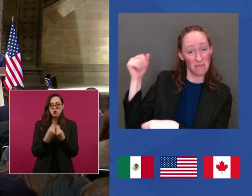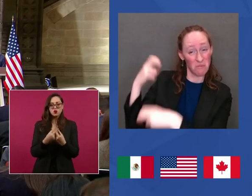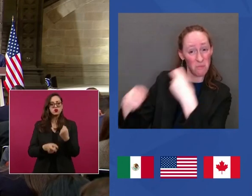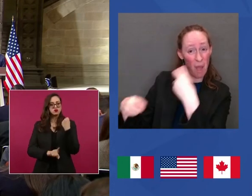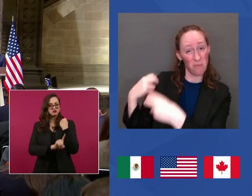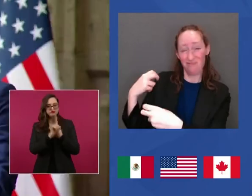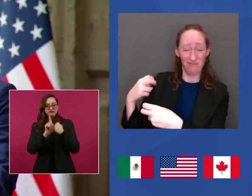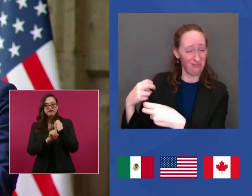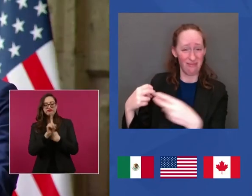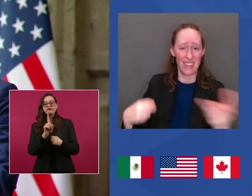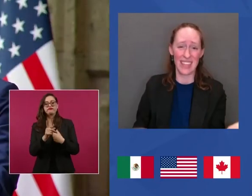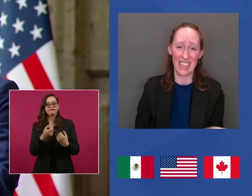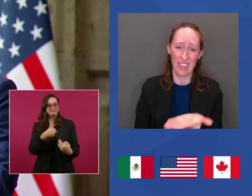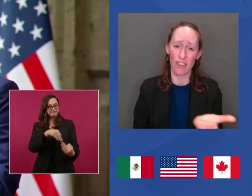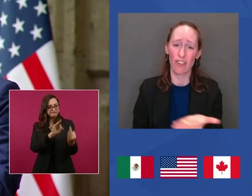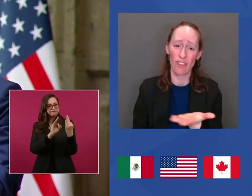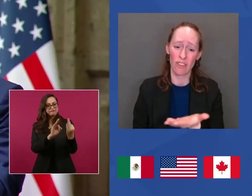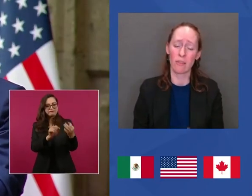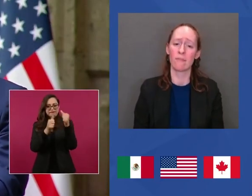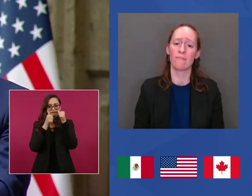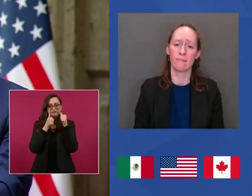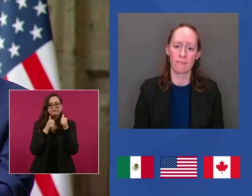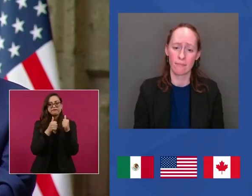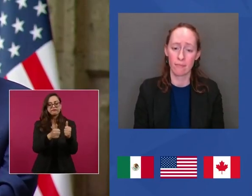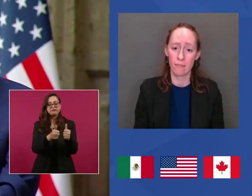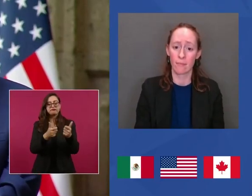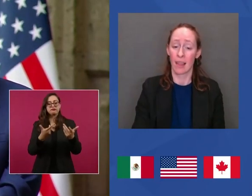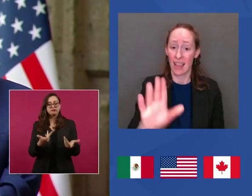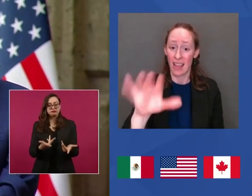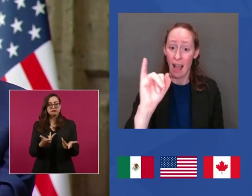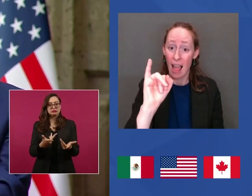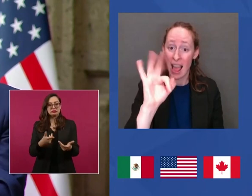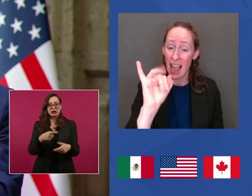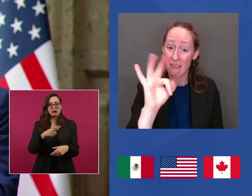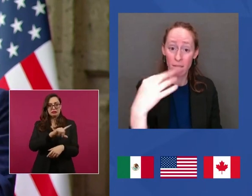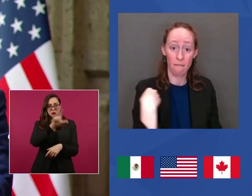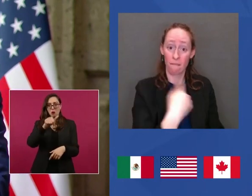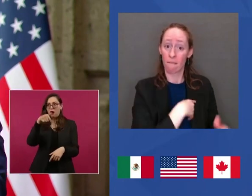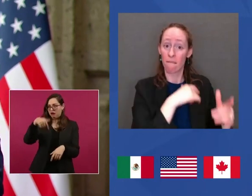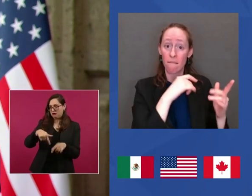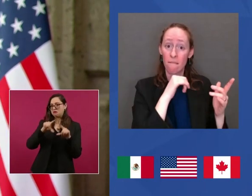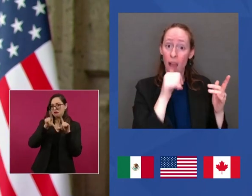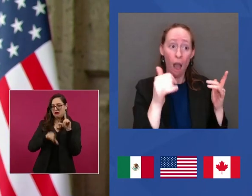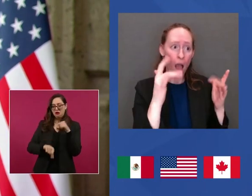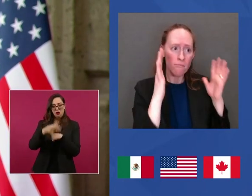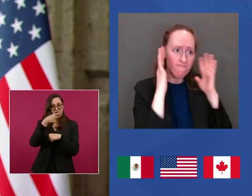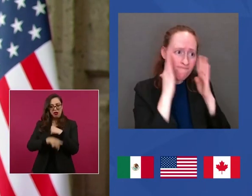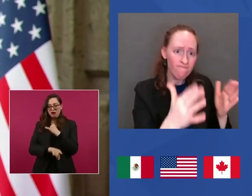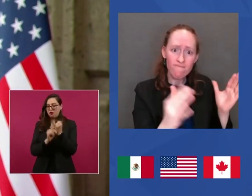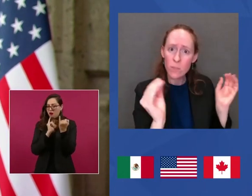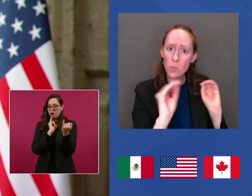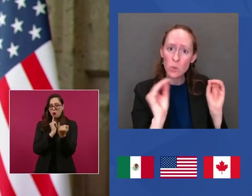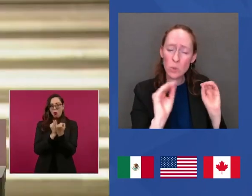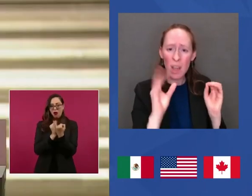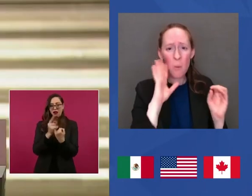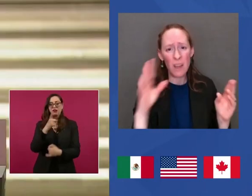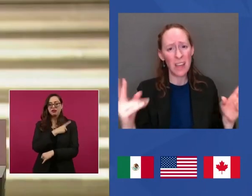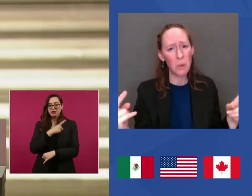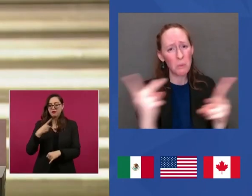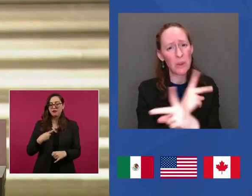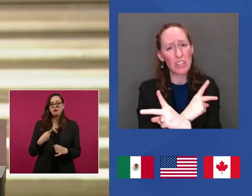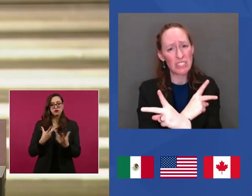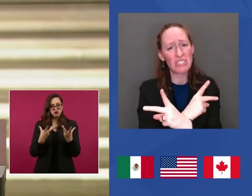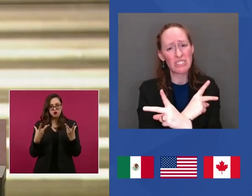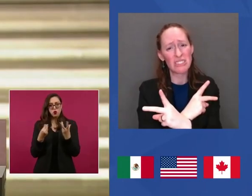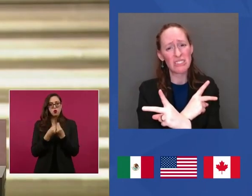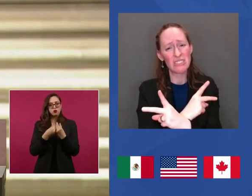problem, this scourge, we are going to suffer it ourselves as well. So